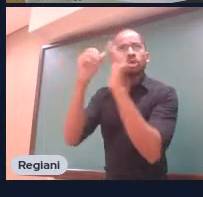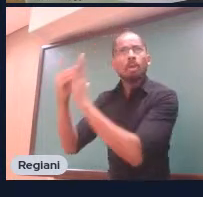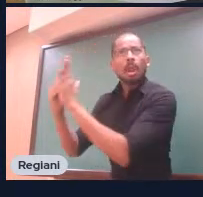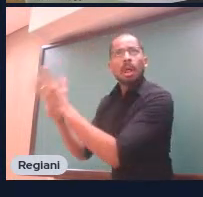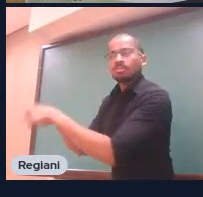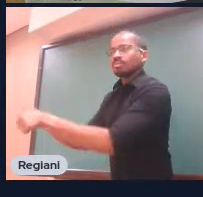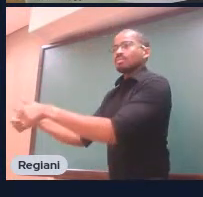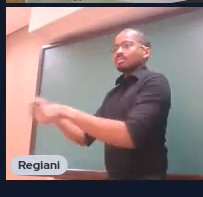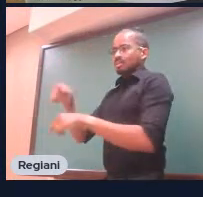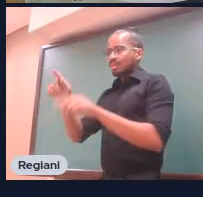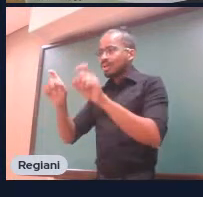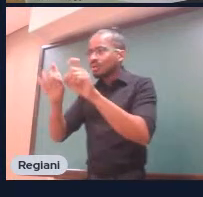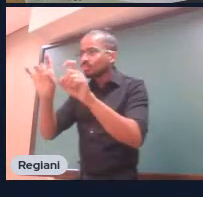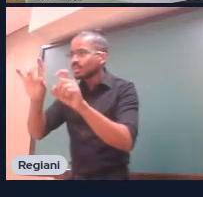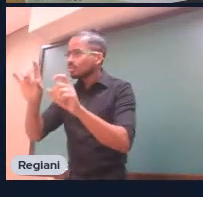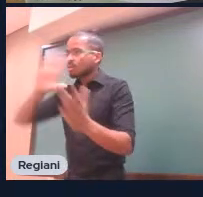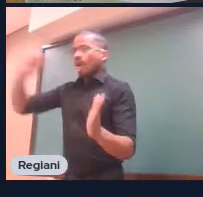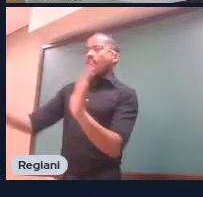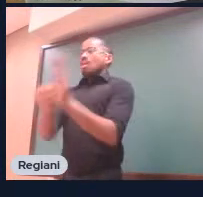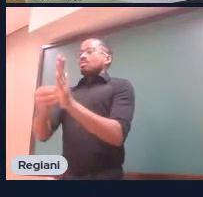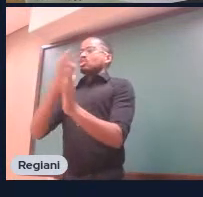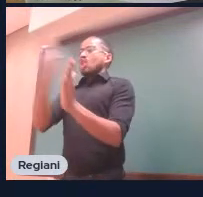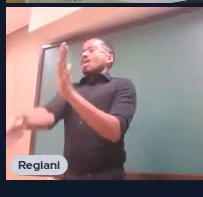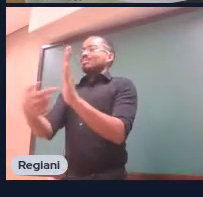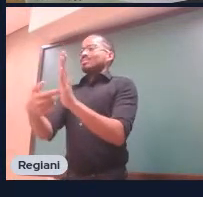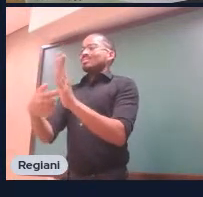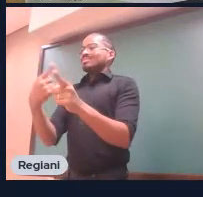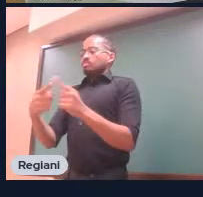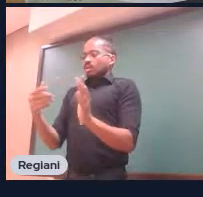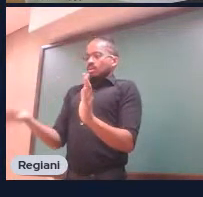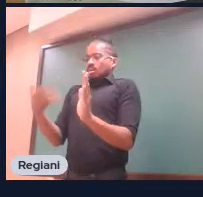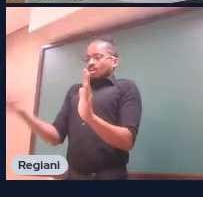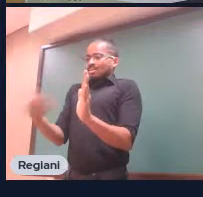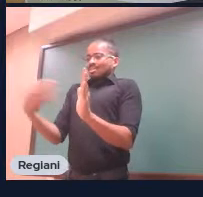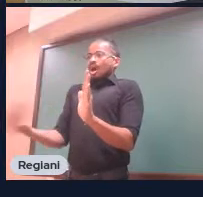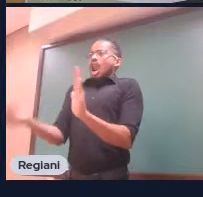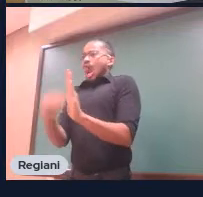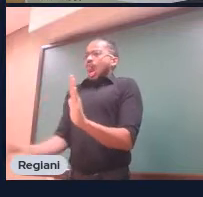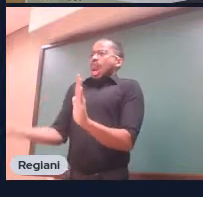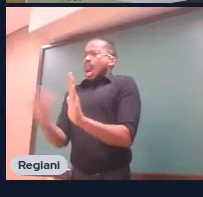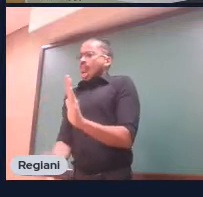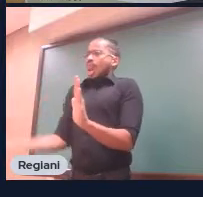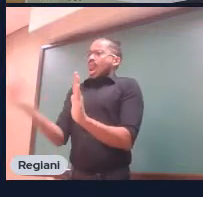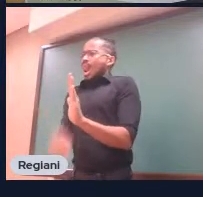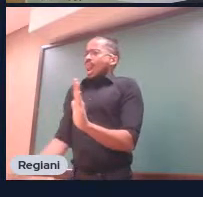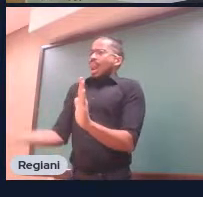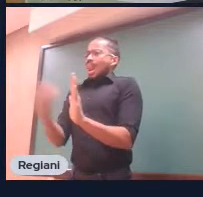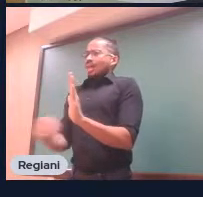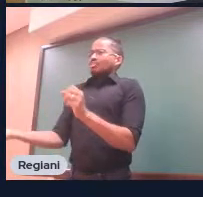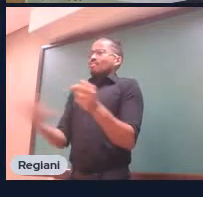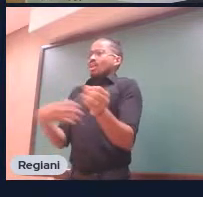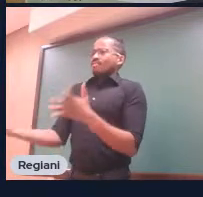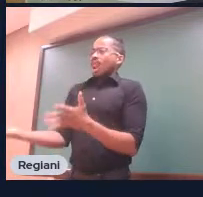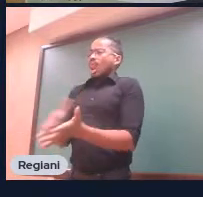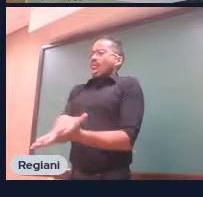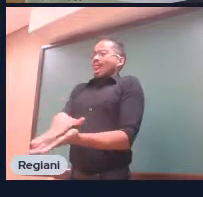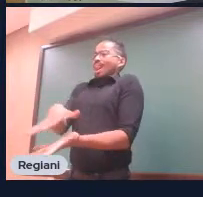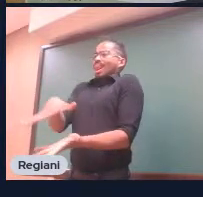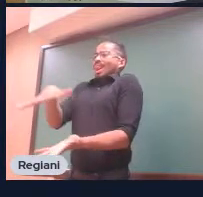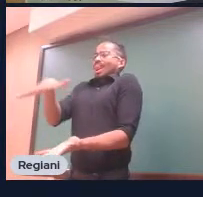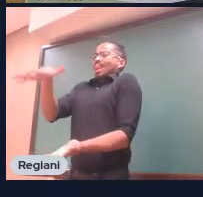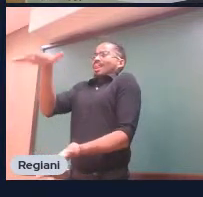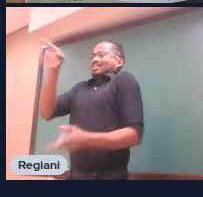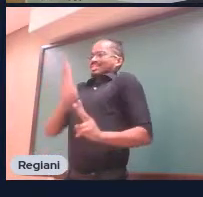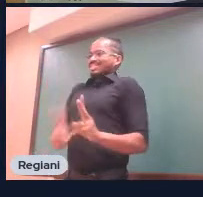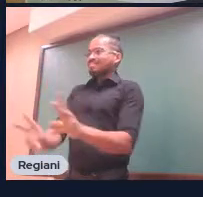this. Dictionaries used to be always out of date. Today they will be up to date, or rather not today. In the future, we go from